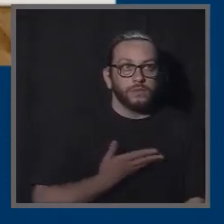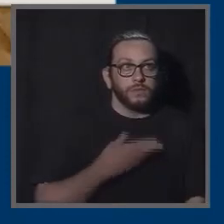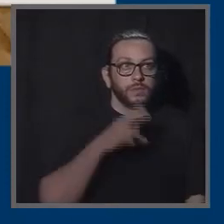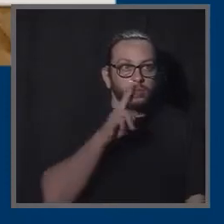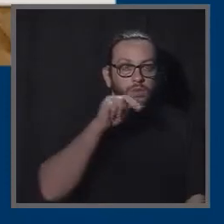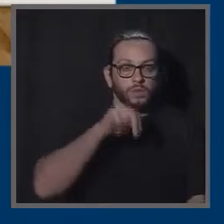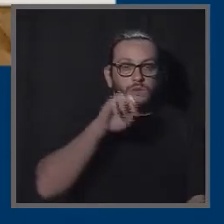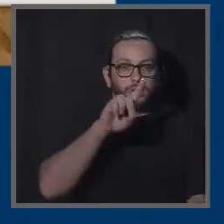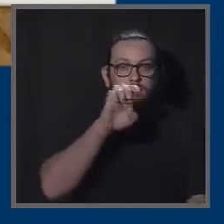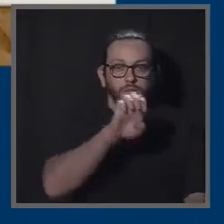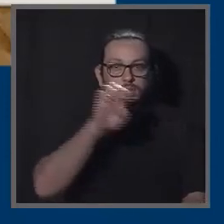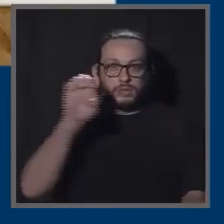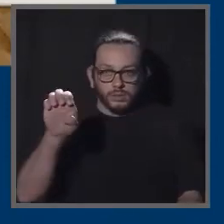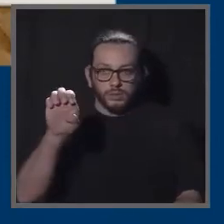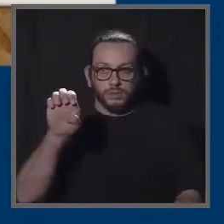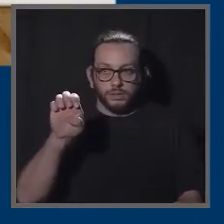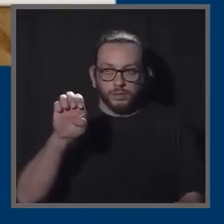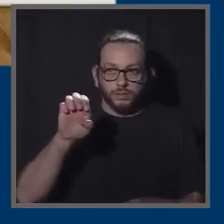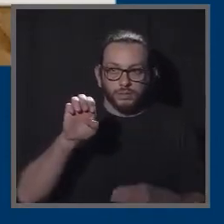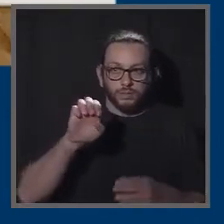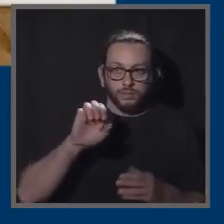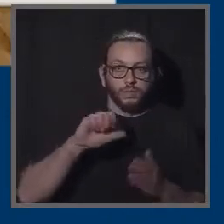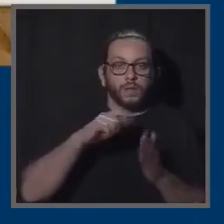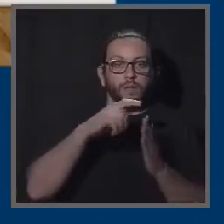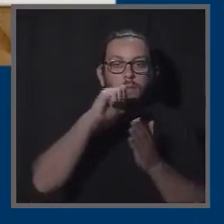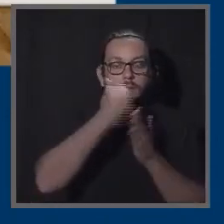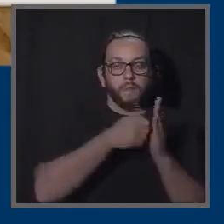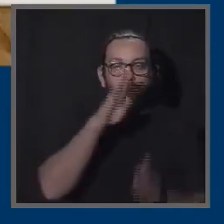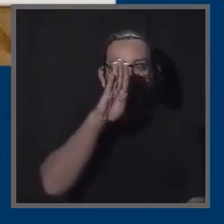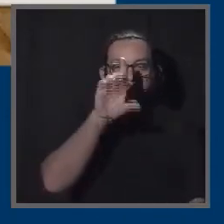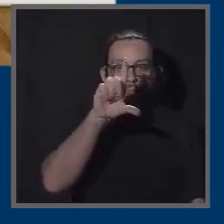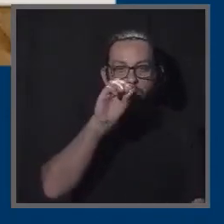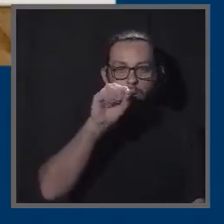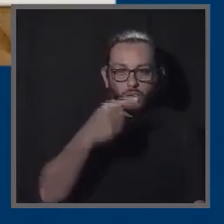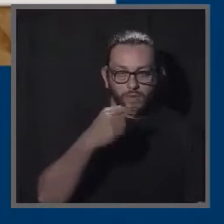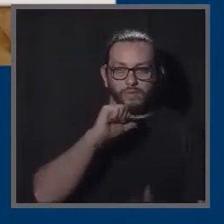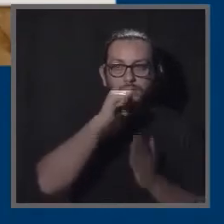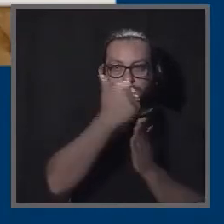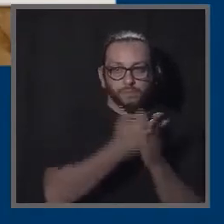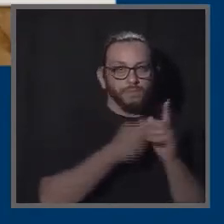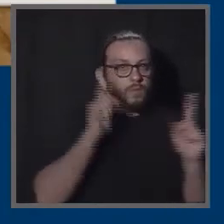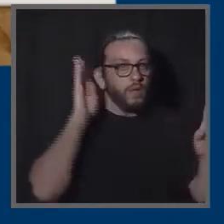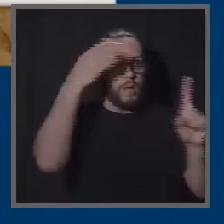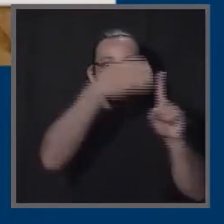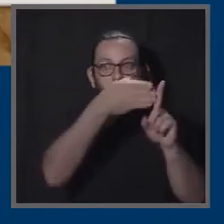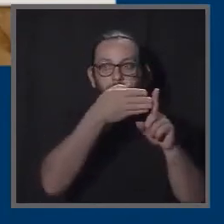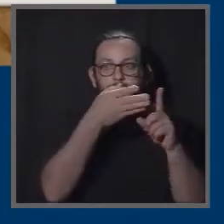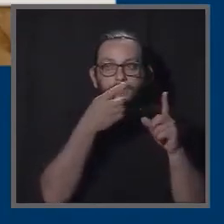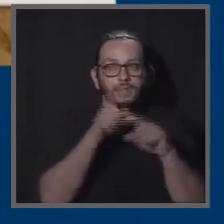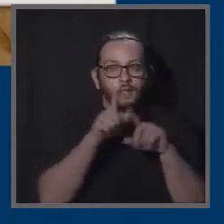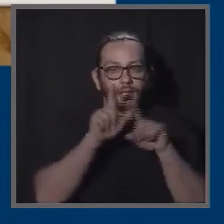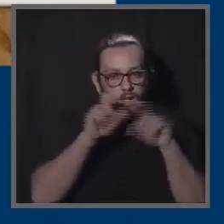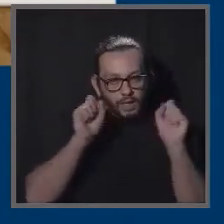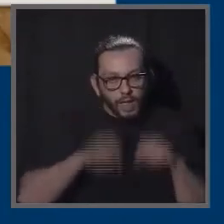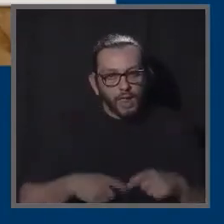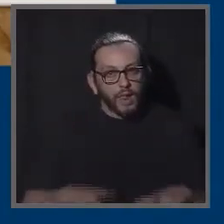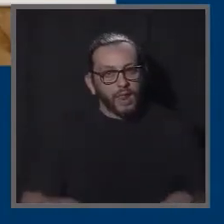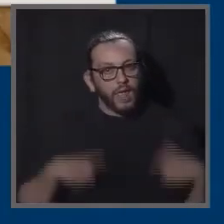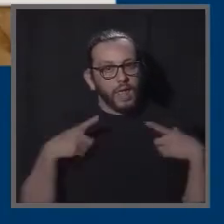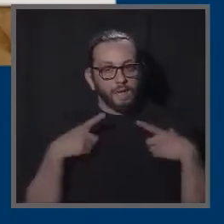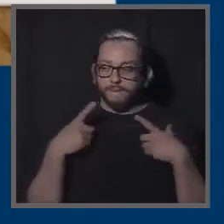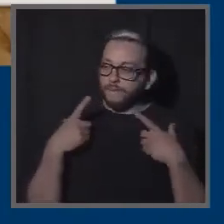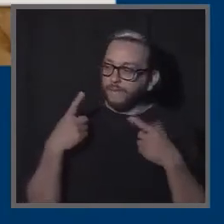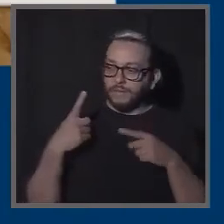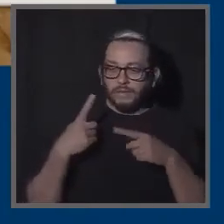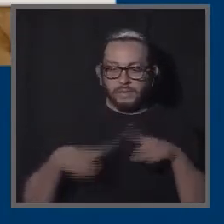the need to give more visibility to the diverse range of creative life of the city, and also the